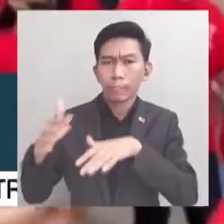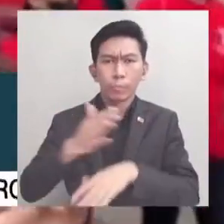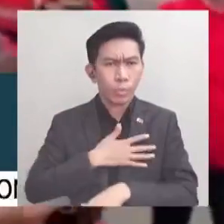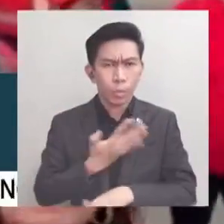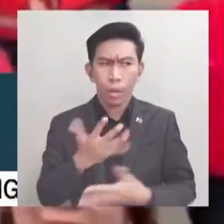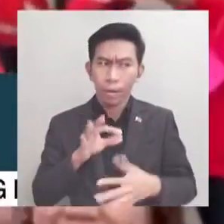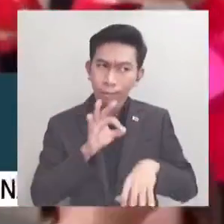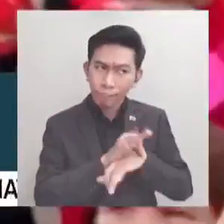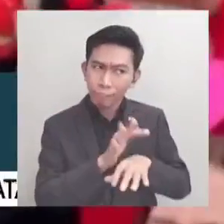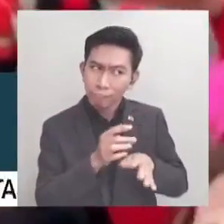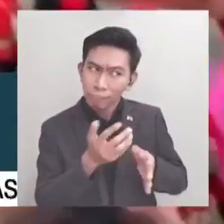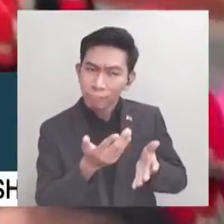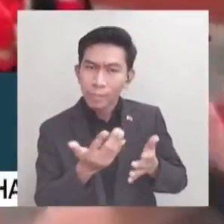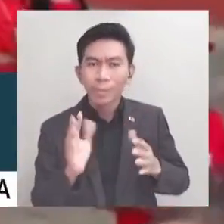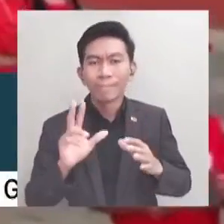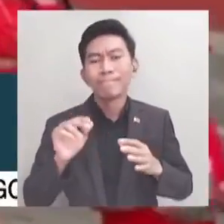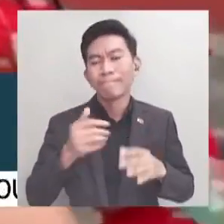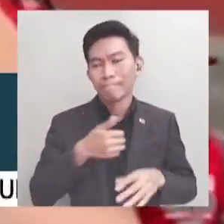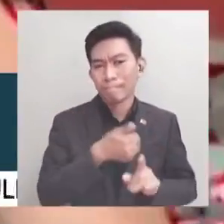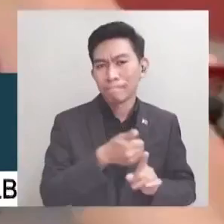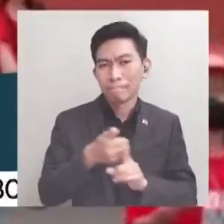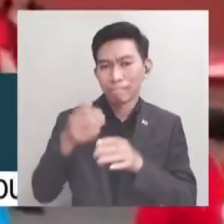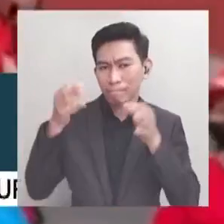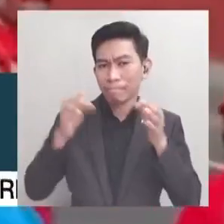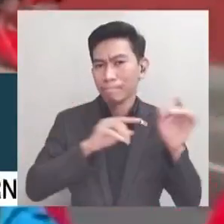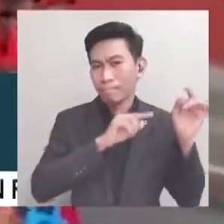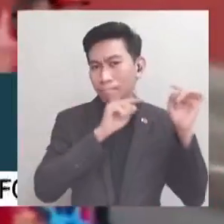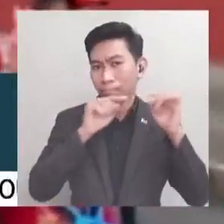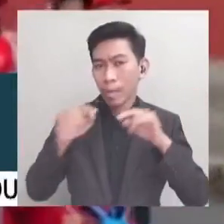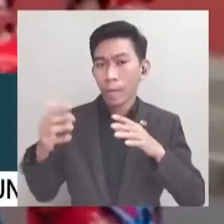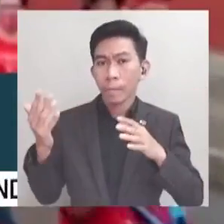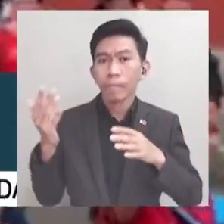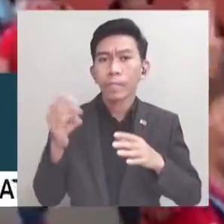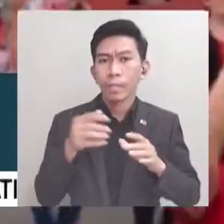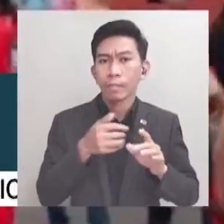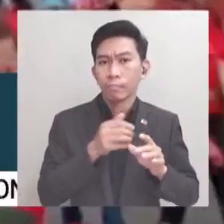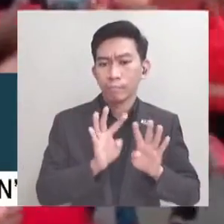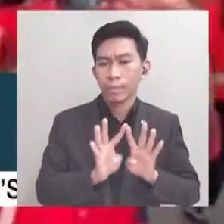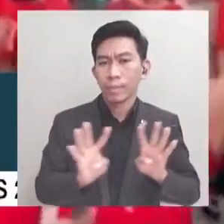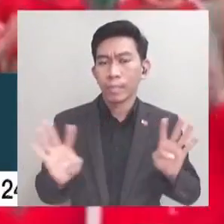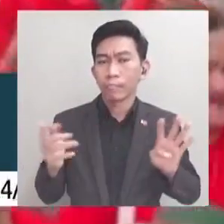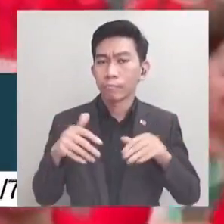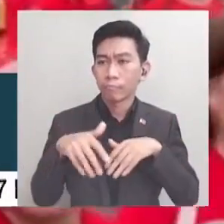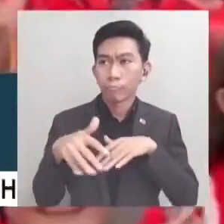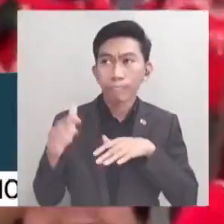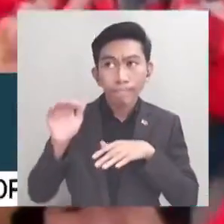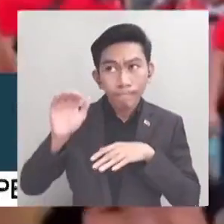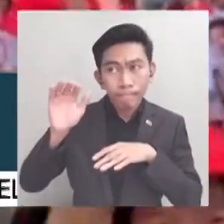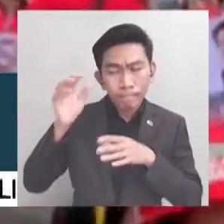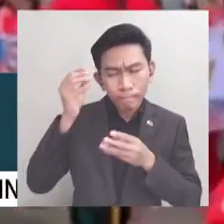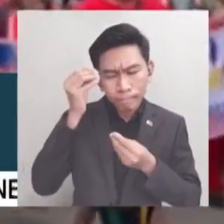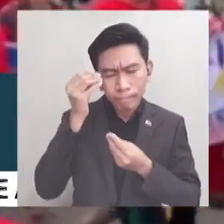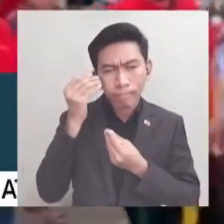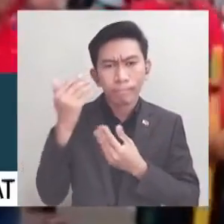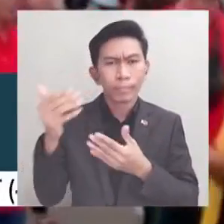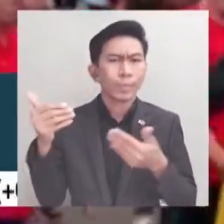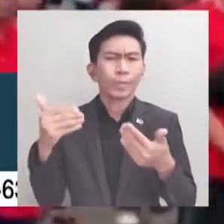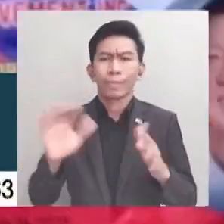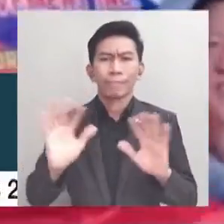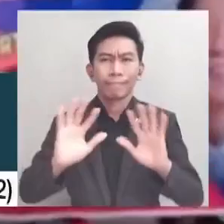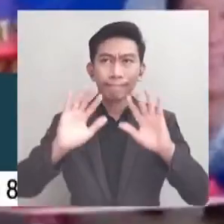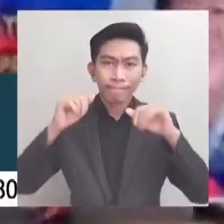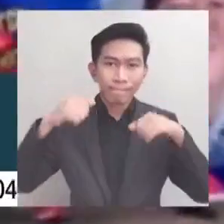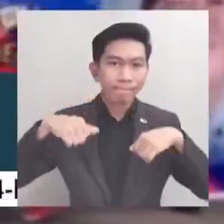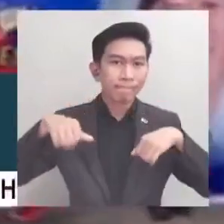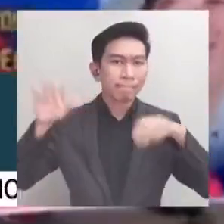President Marcos Jr., Mendoza said they want to convey to the president not to give up and to ignore the detractors, especially on